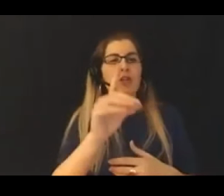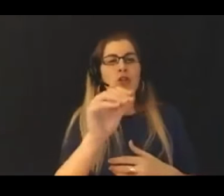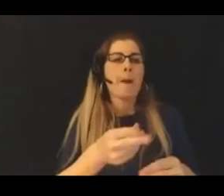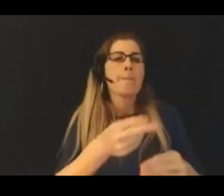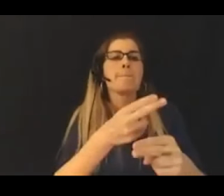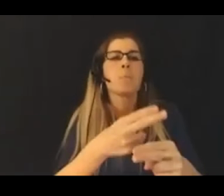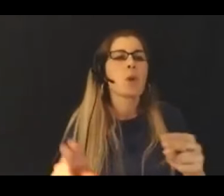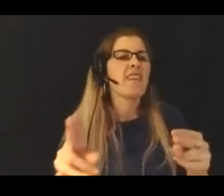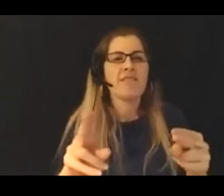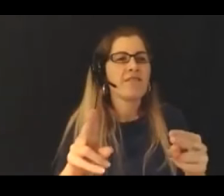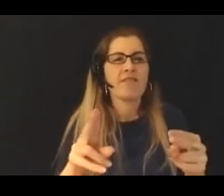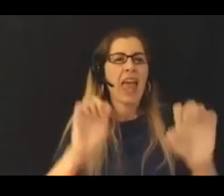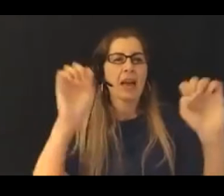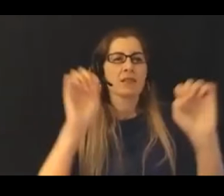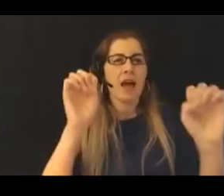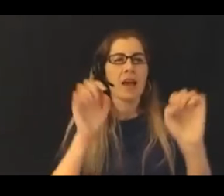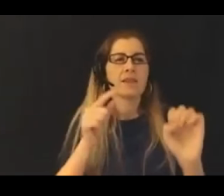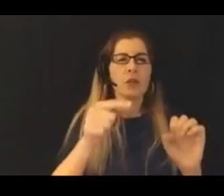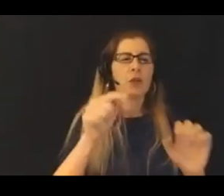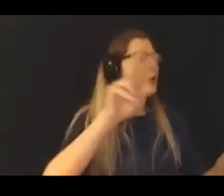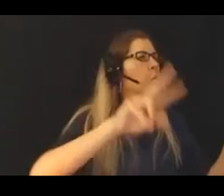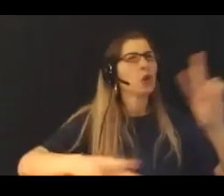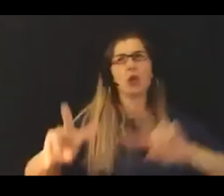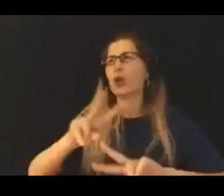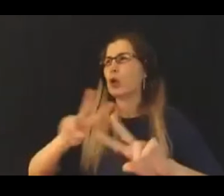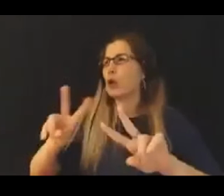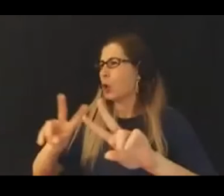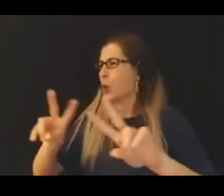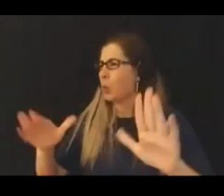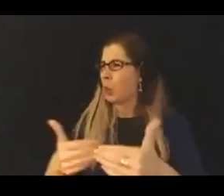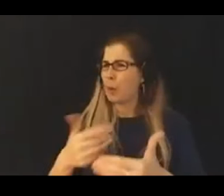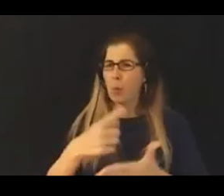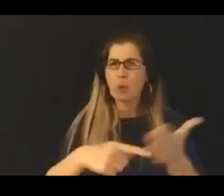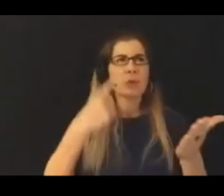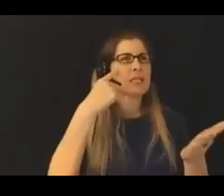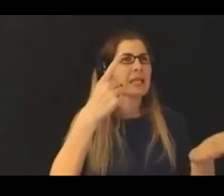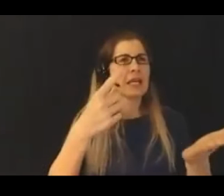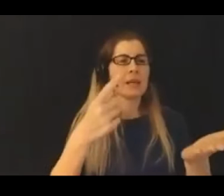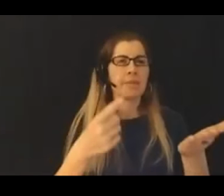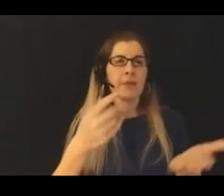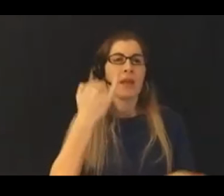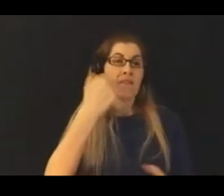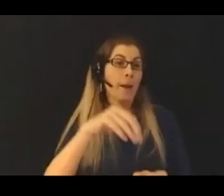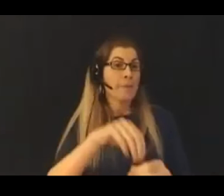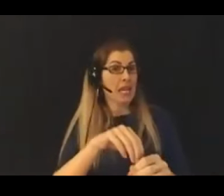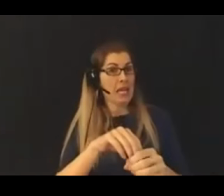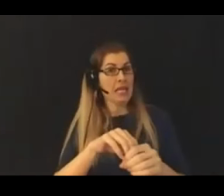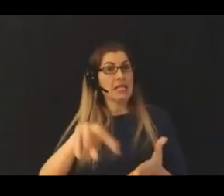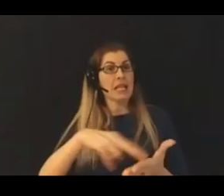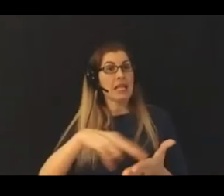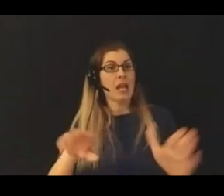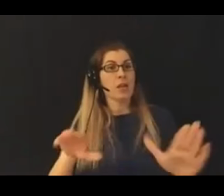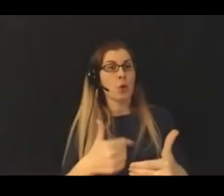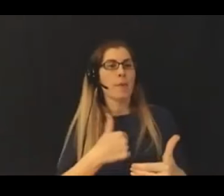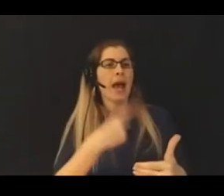where they look around their space and they take inspiration from their space. And maybe they see, for instance, I'm in the dance studio, there's lines